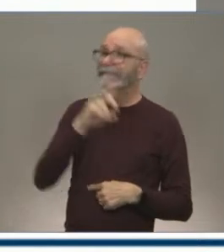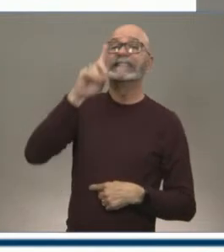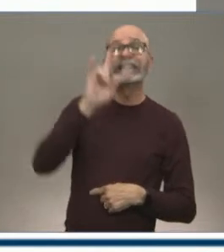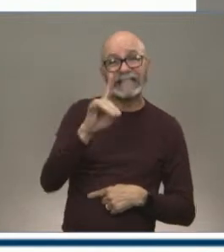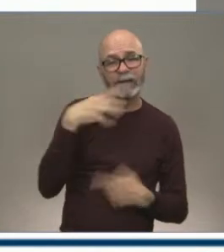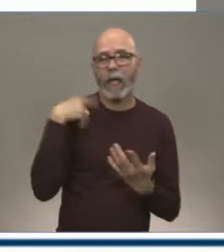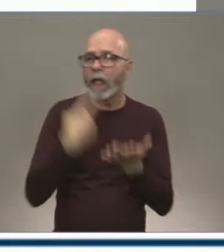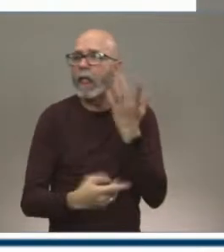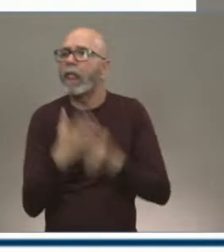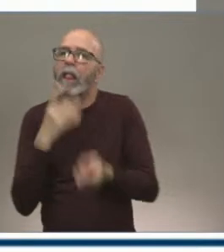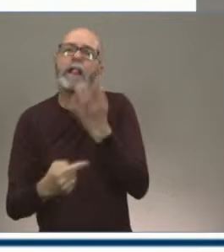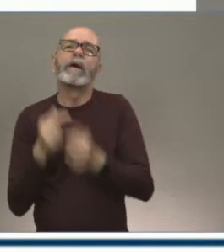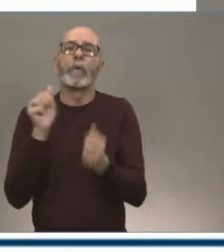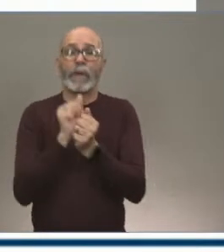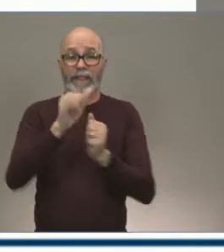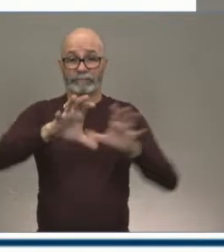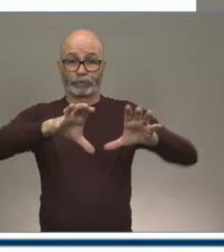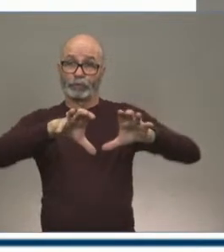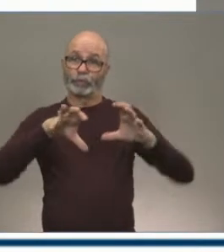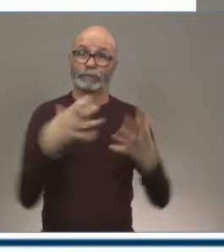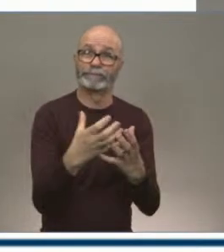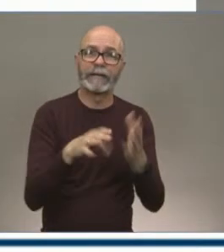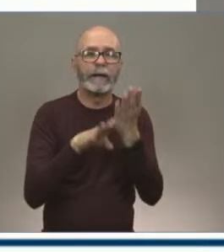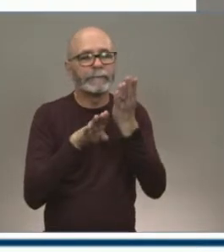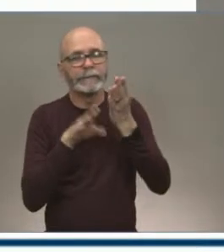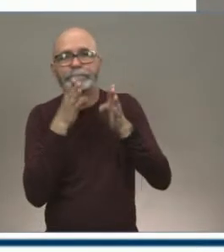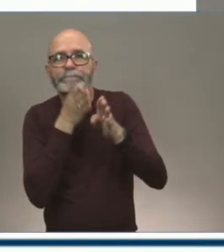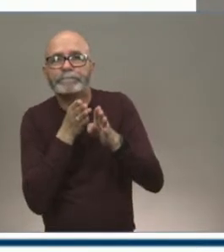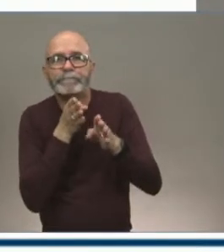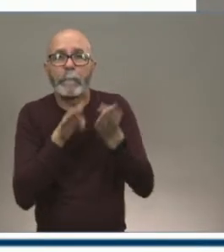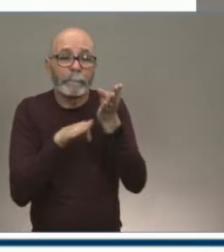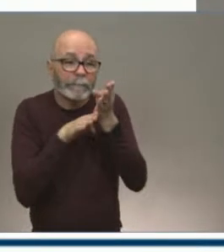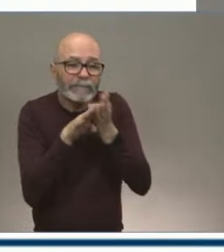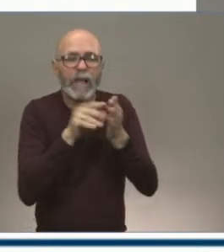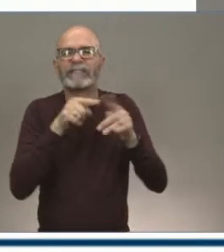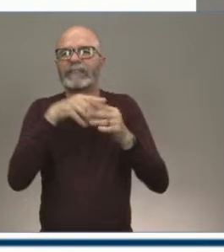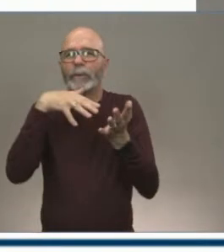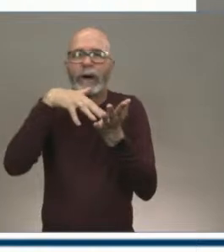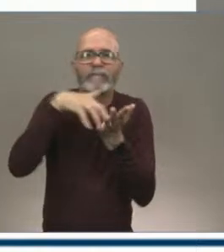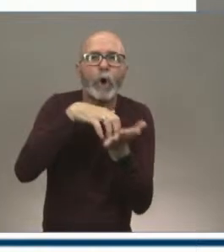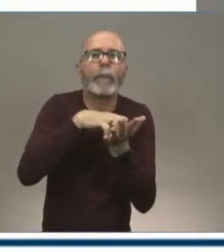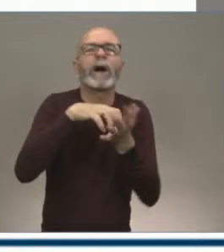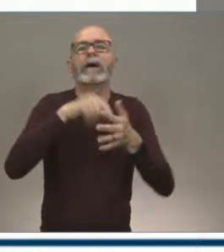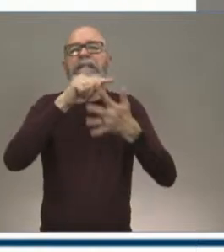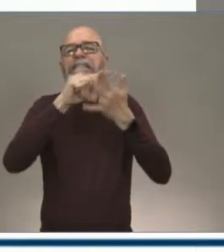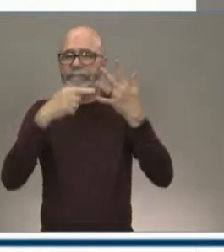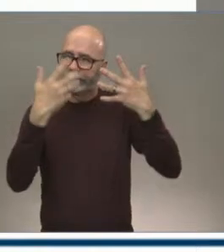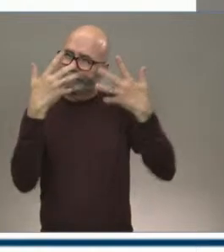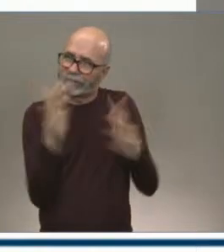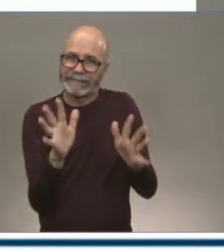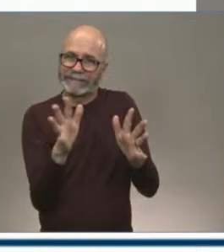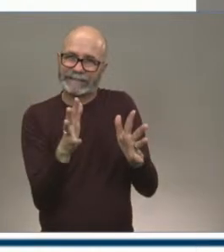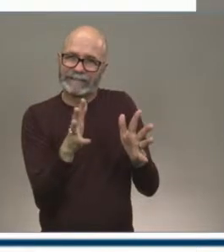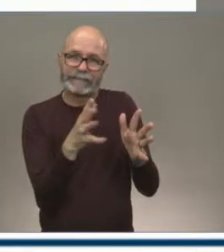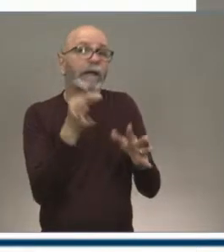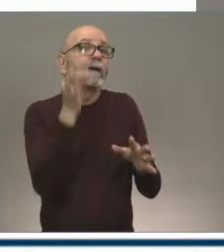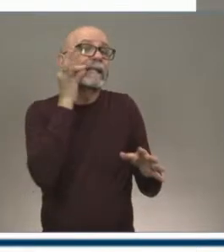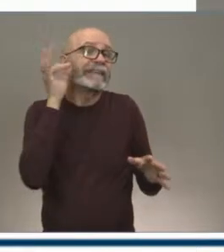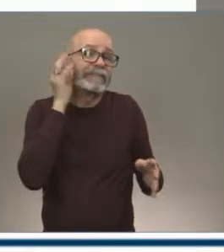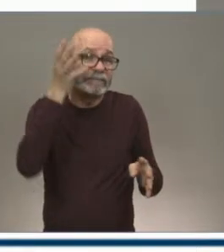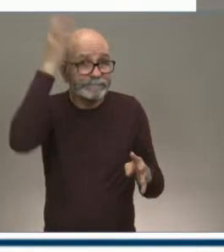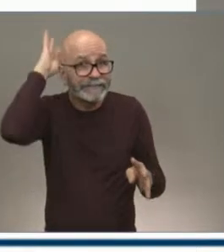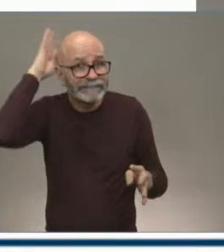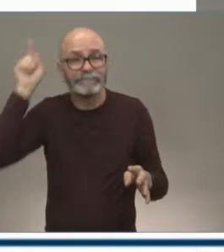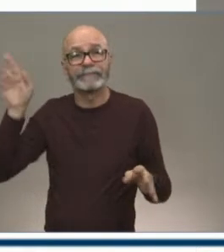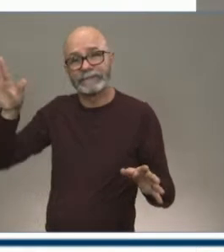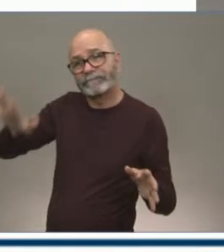marginalized communities or vulnerable communities. So we're working with our First Nations communities, with our African Nova Scotian communities. We're continue to